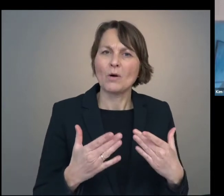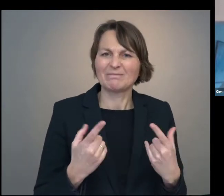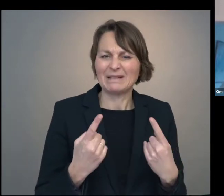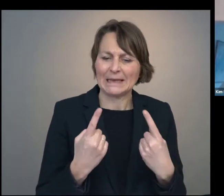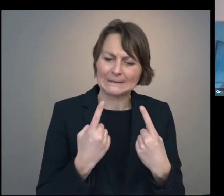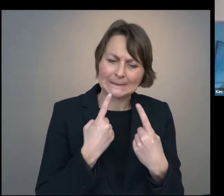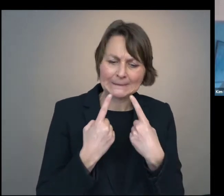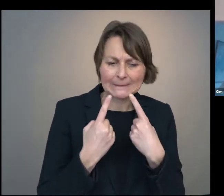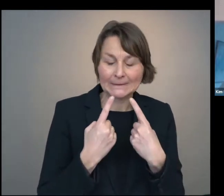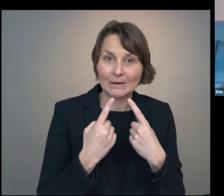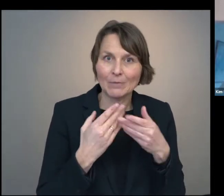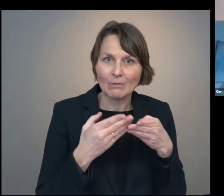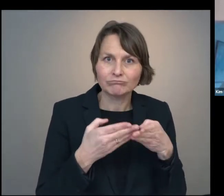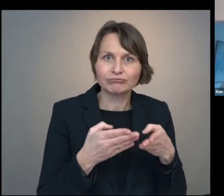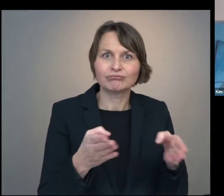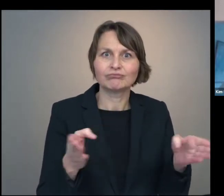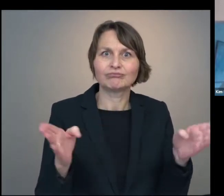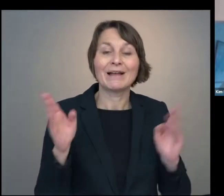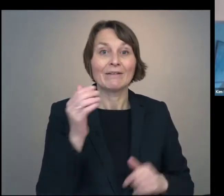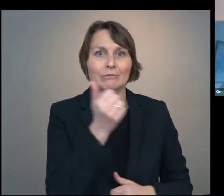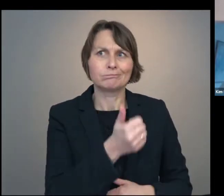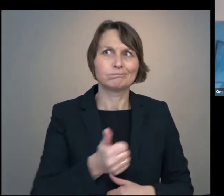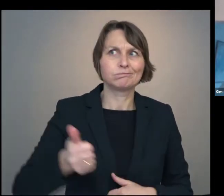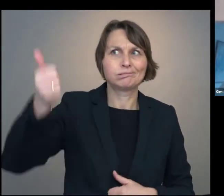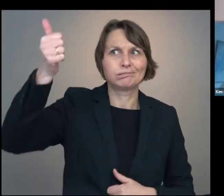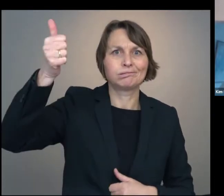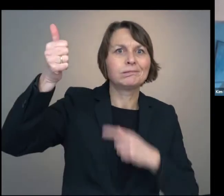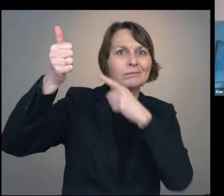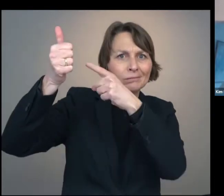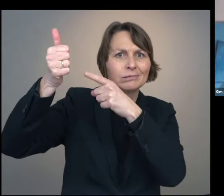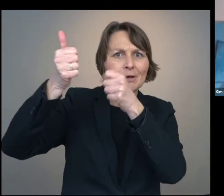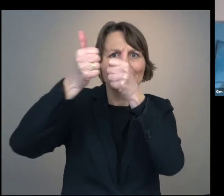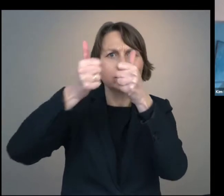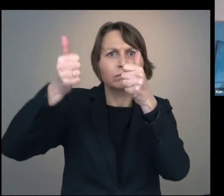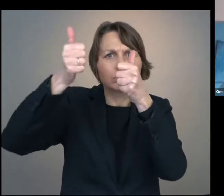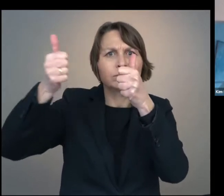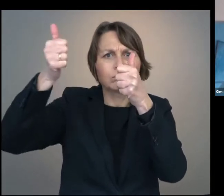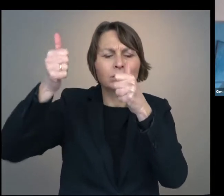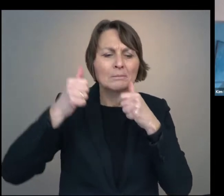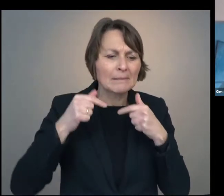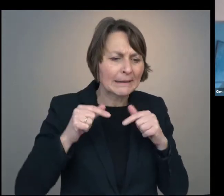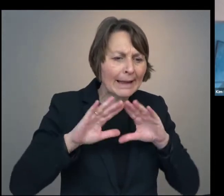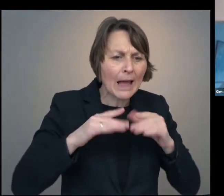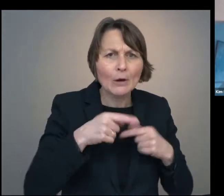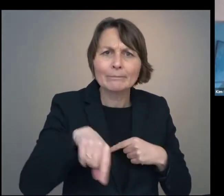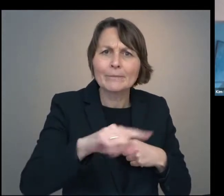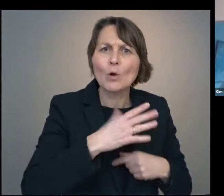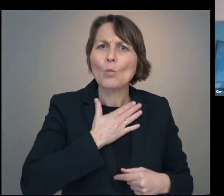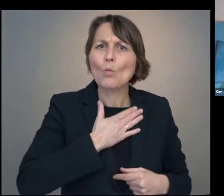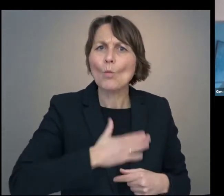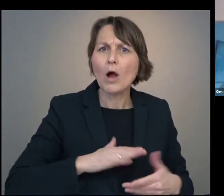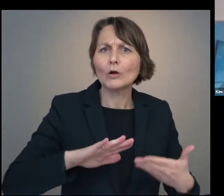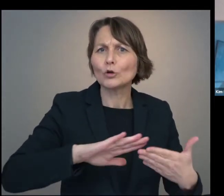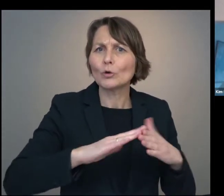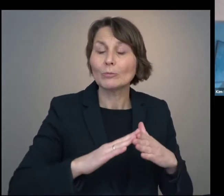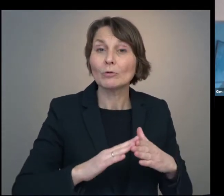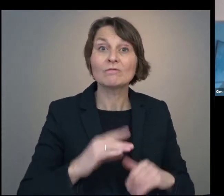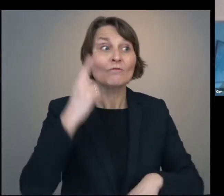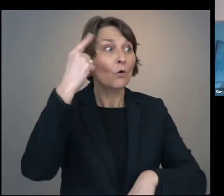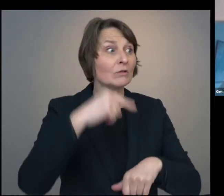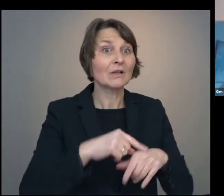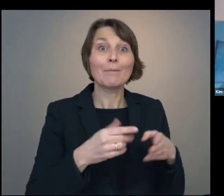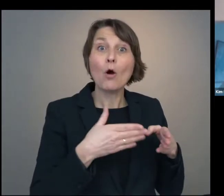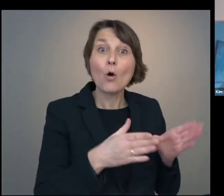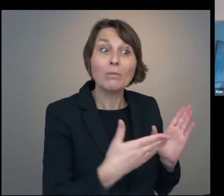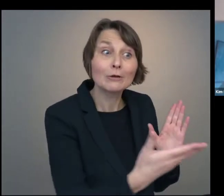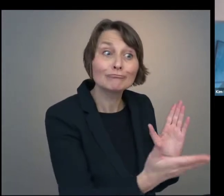the discussion between HQ and the community. I would like to highlight that it's not the first time that we've opened HQ's doors